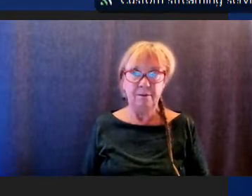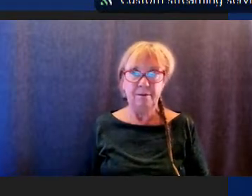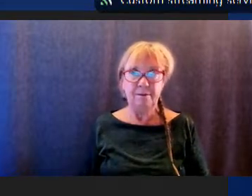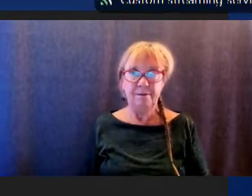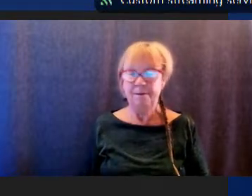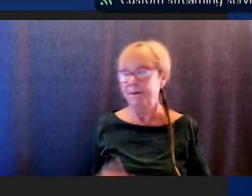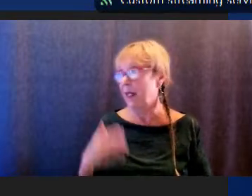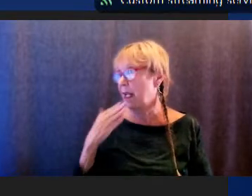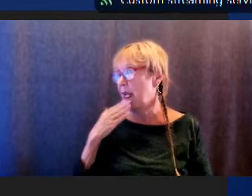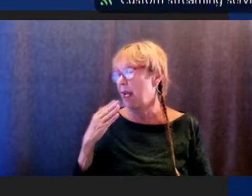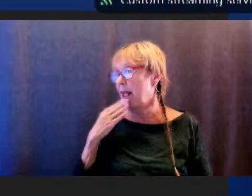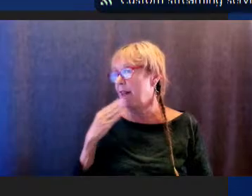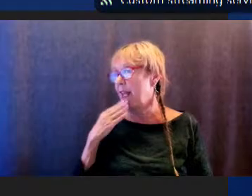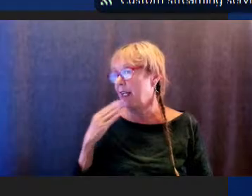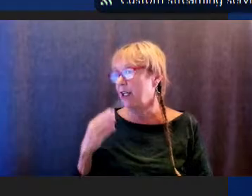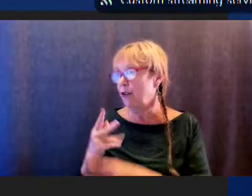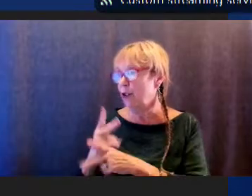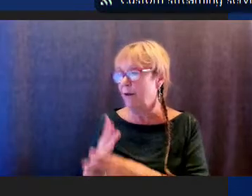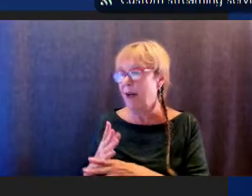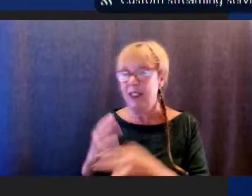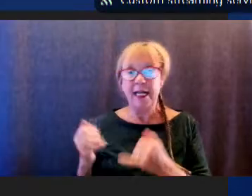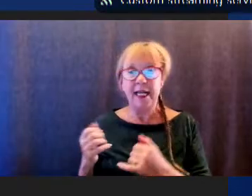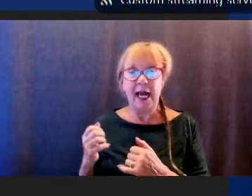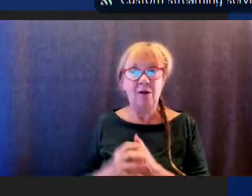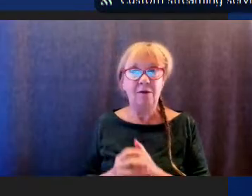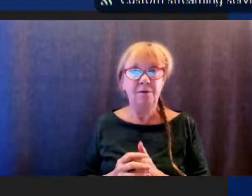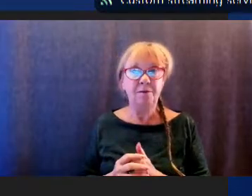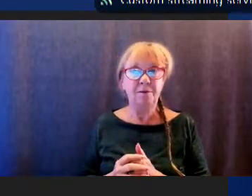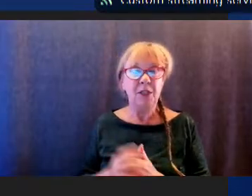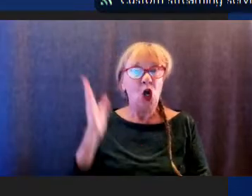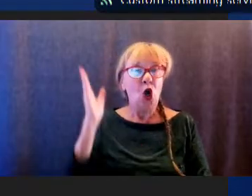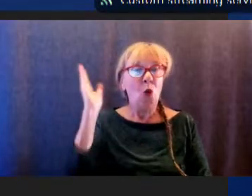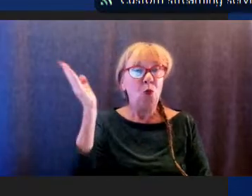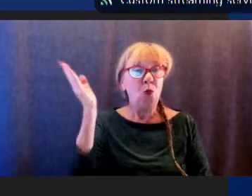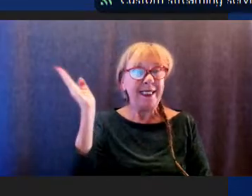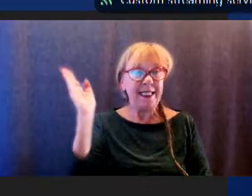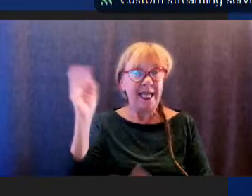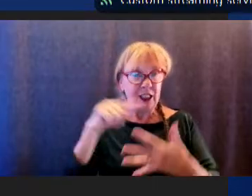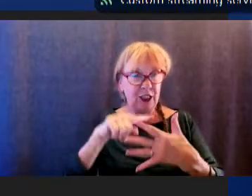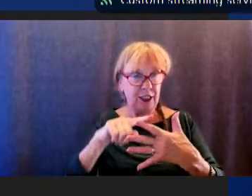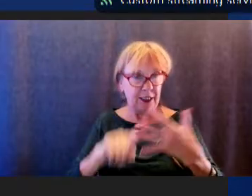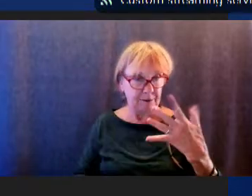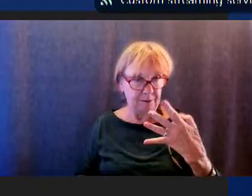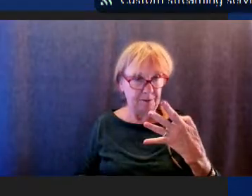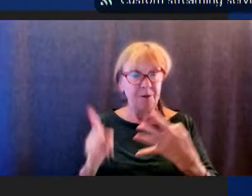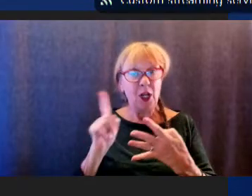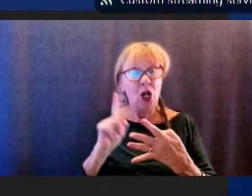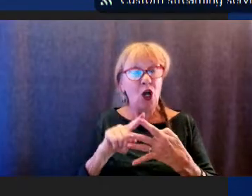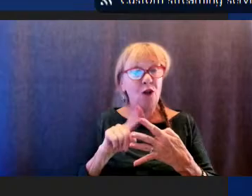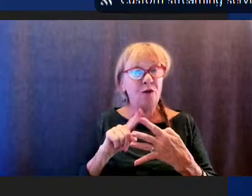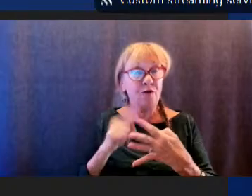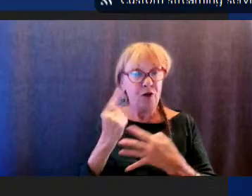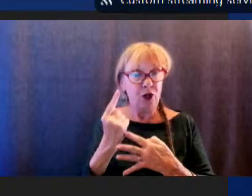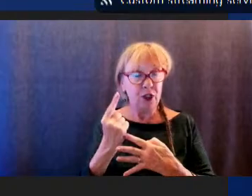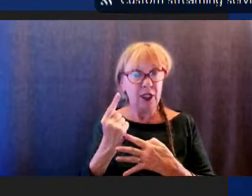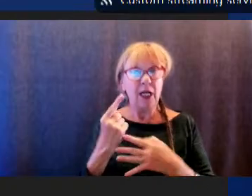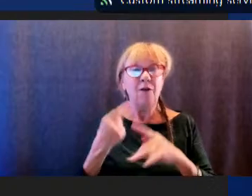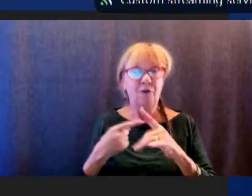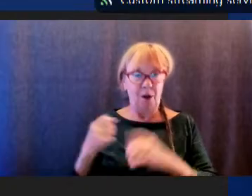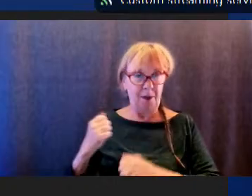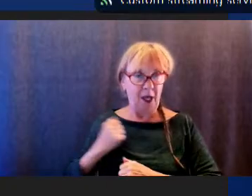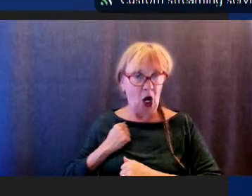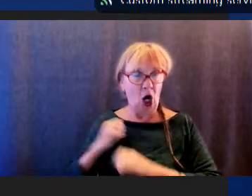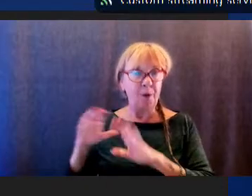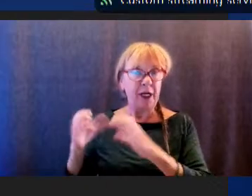Thank you, Supervisor Barger. And we'll now transition to our presentations for today. Our first presentation is from the Army